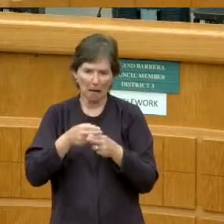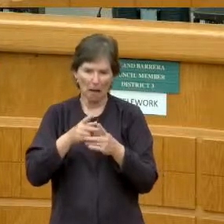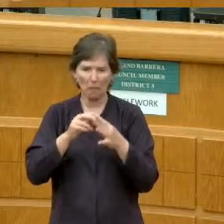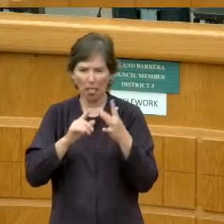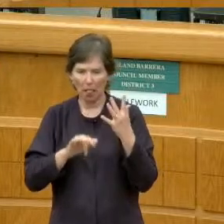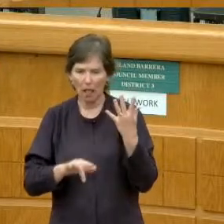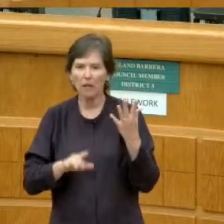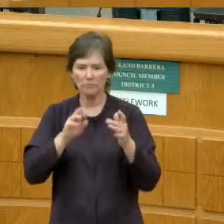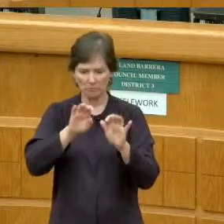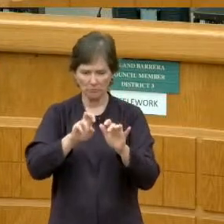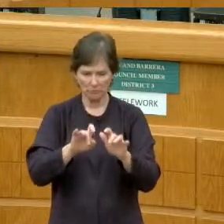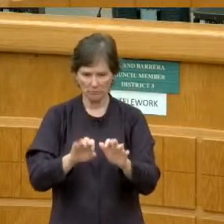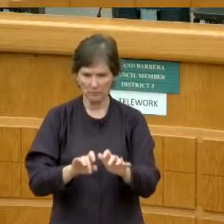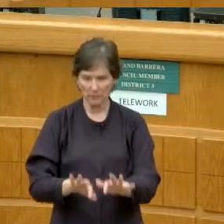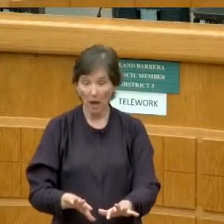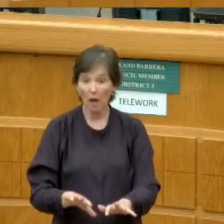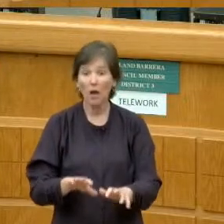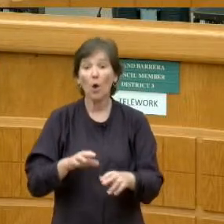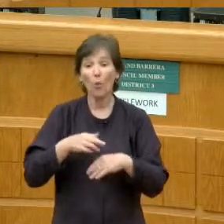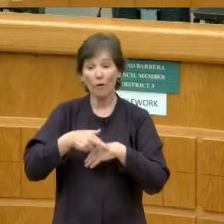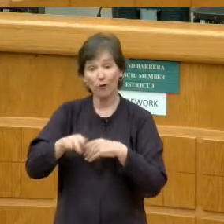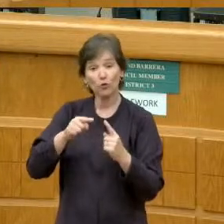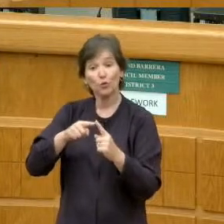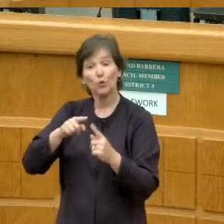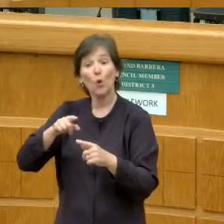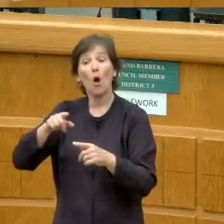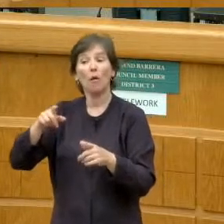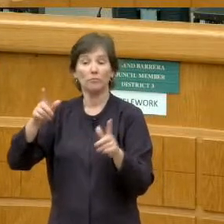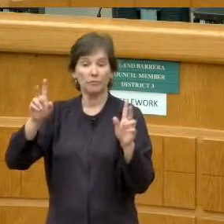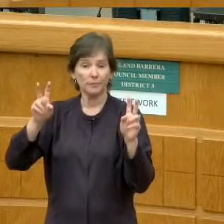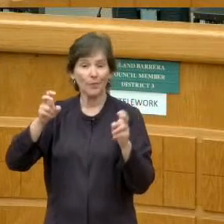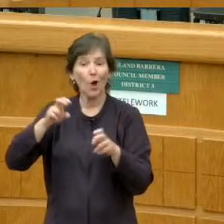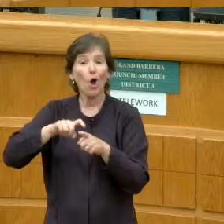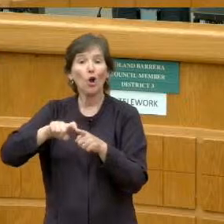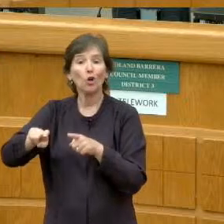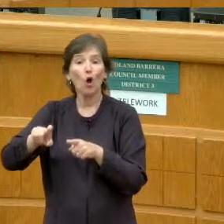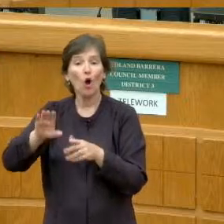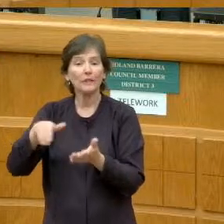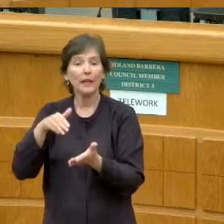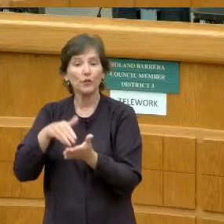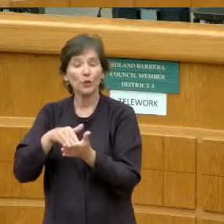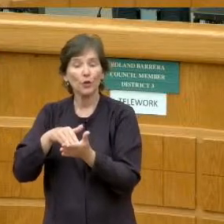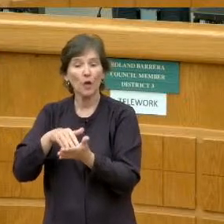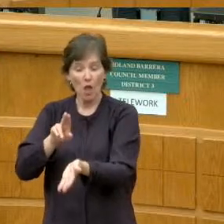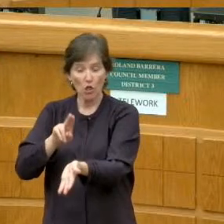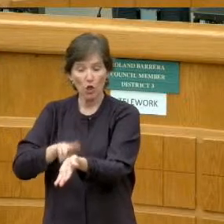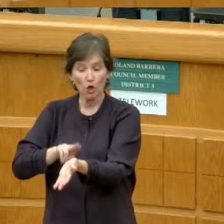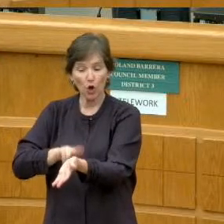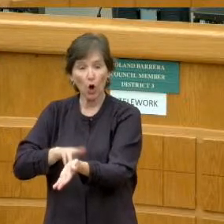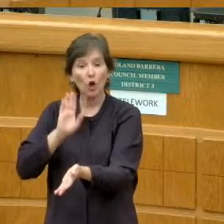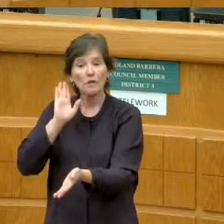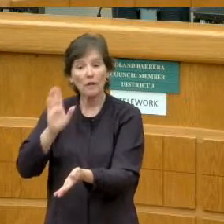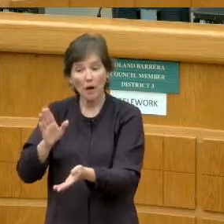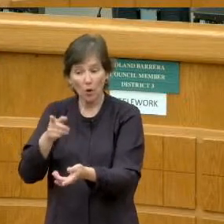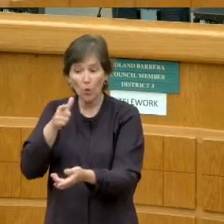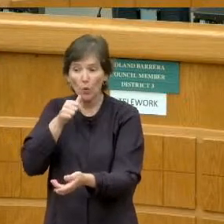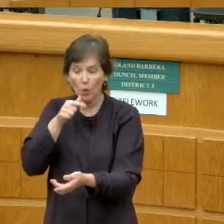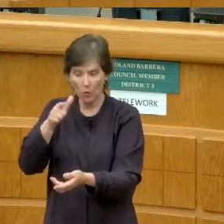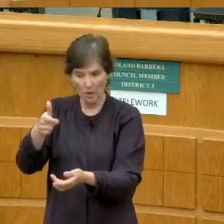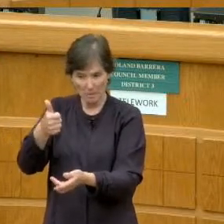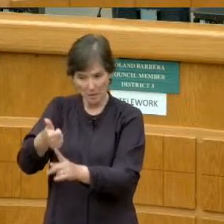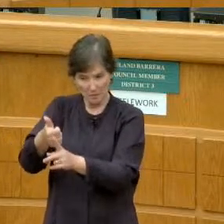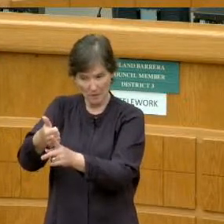you, after you fill out some information, to a call center. And a real nurse will answer. And that nurse is trained